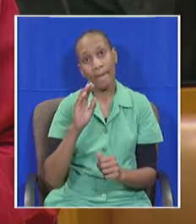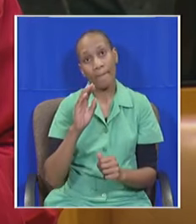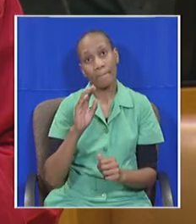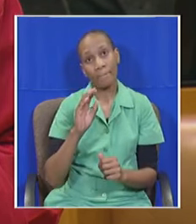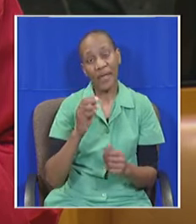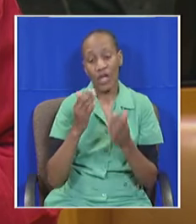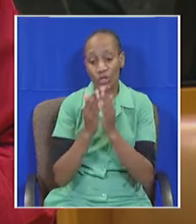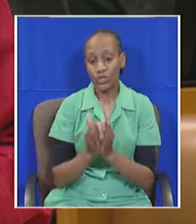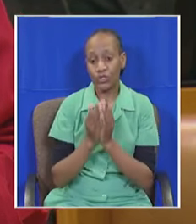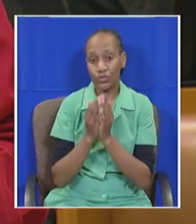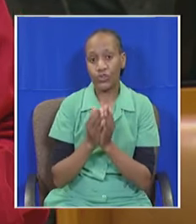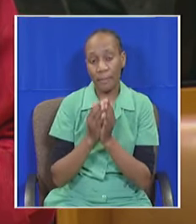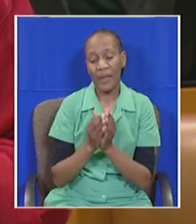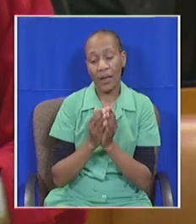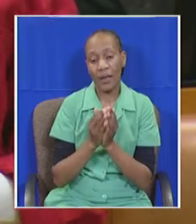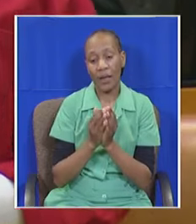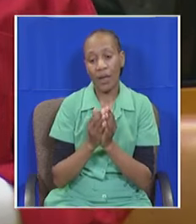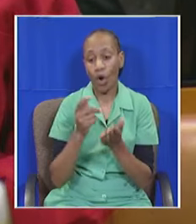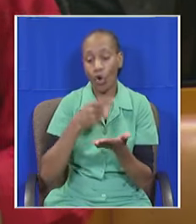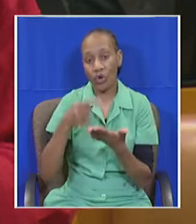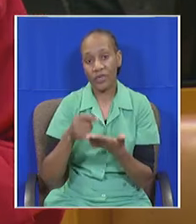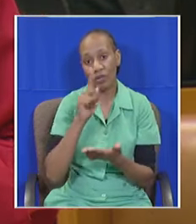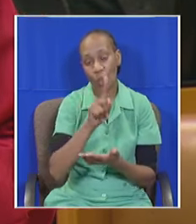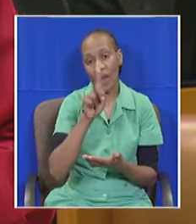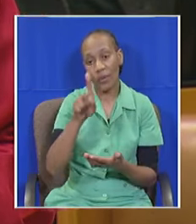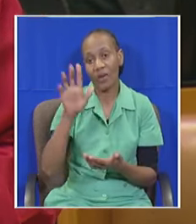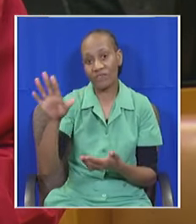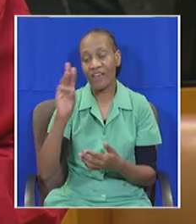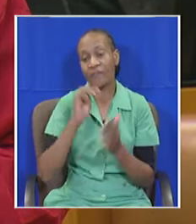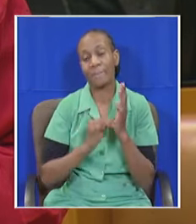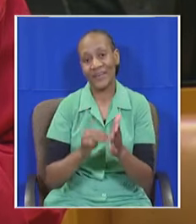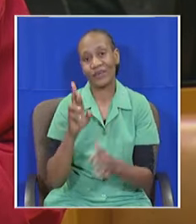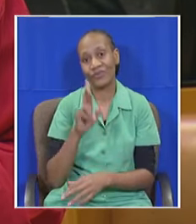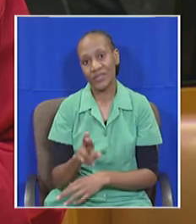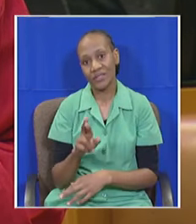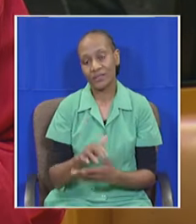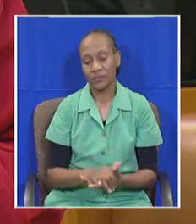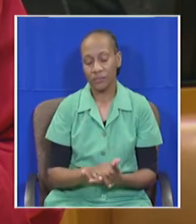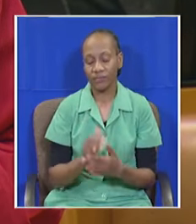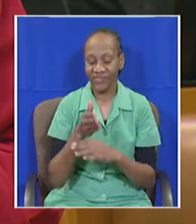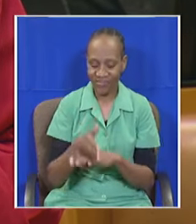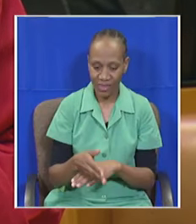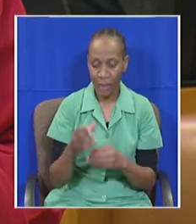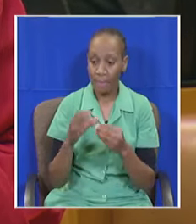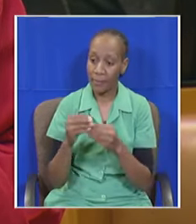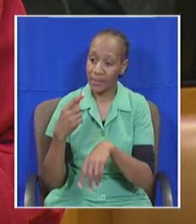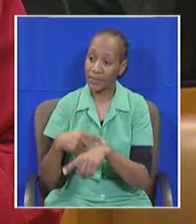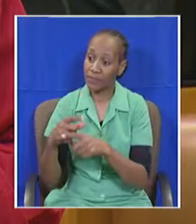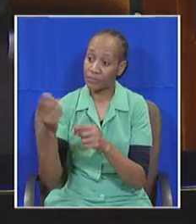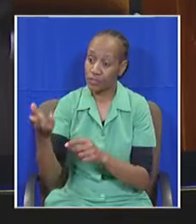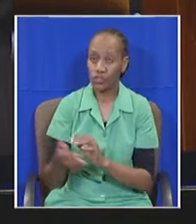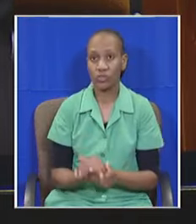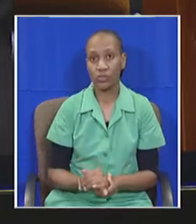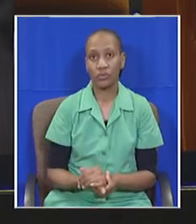shipping and logistic contracts. Now, point Mr. Buthelezi has Honorable Member, your time has now expired. Yeah, point Thank of you.